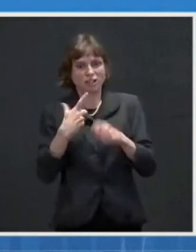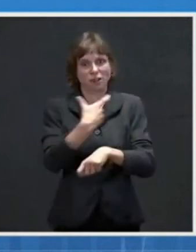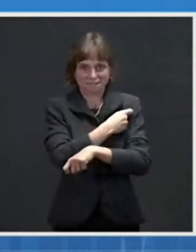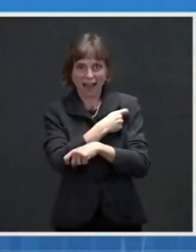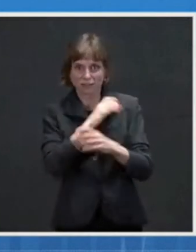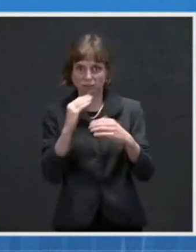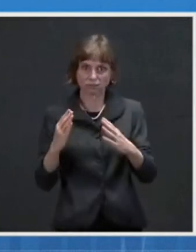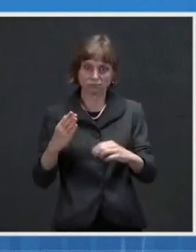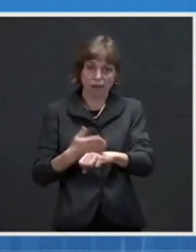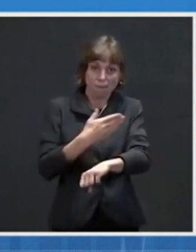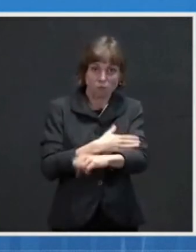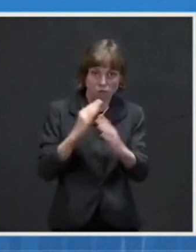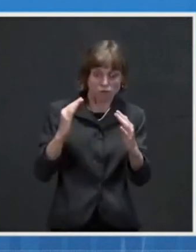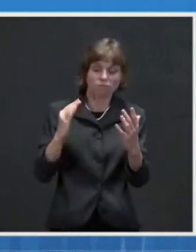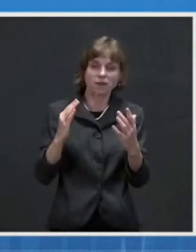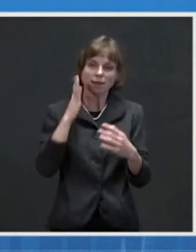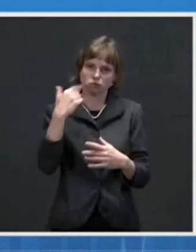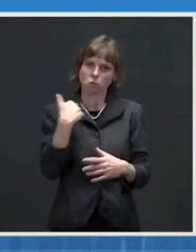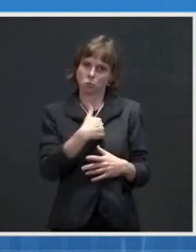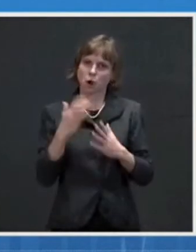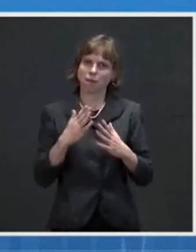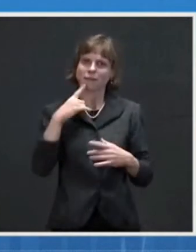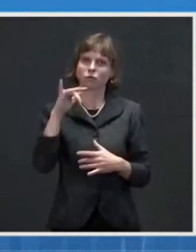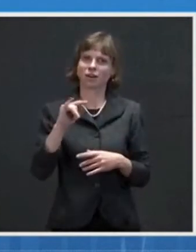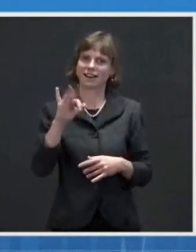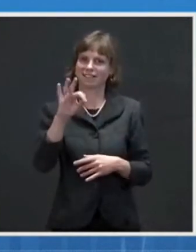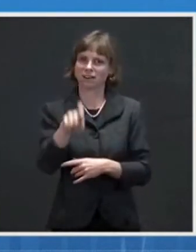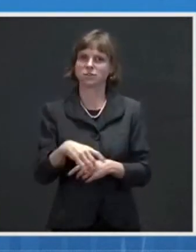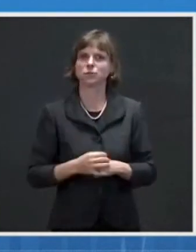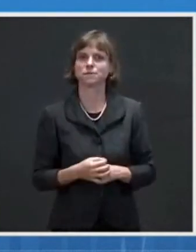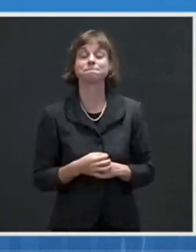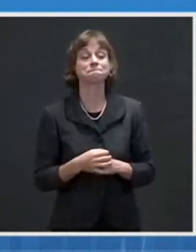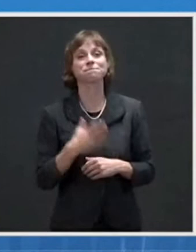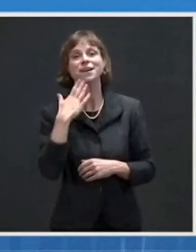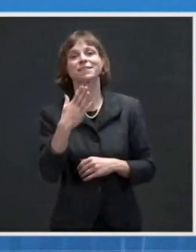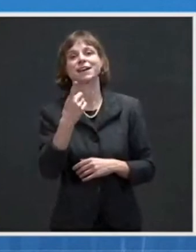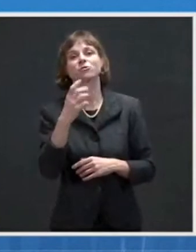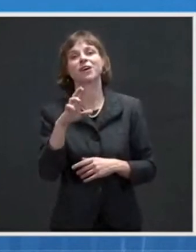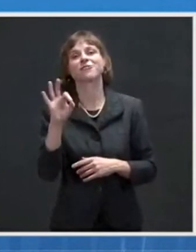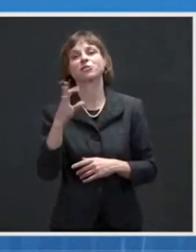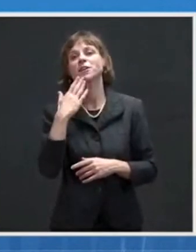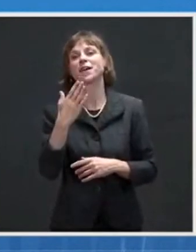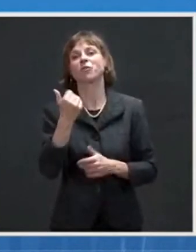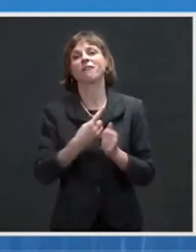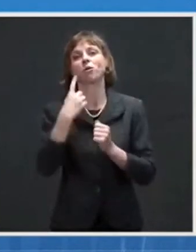Well, thank you, Dr. Fauci, and I want to thank everybody for joining today's briefing. Thank you.